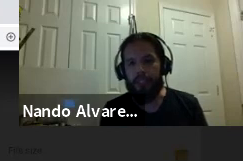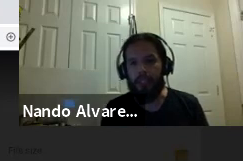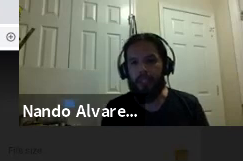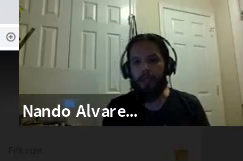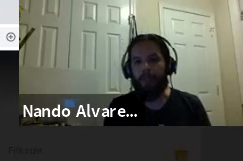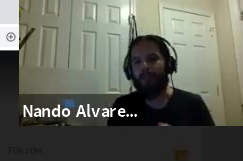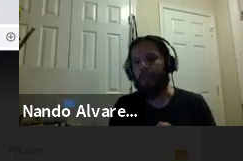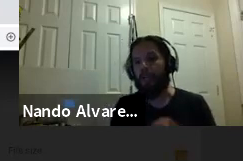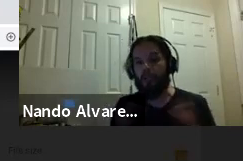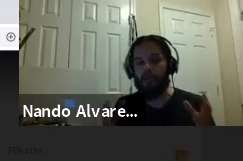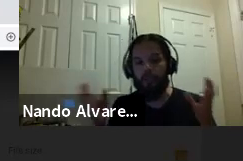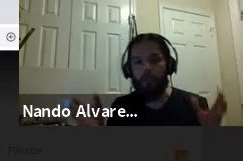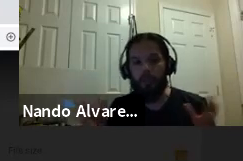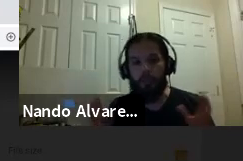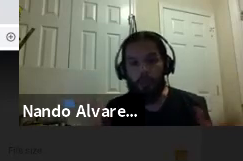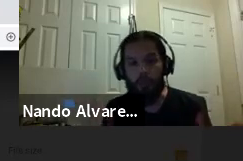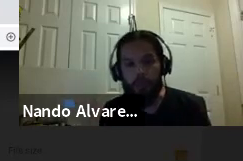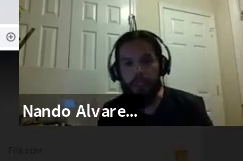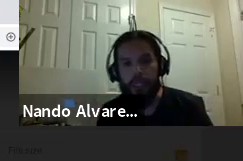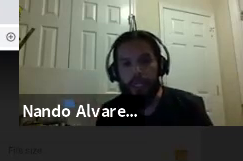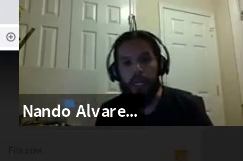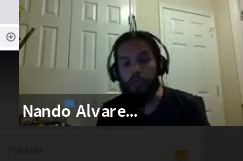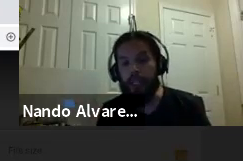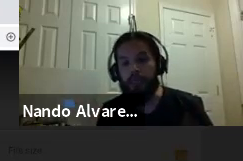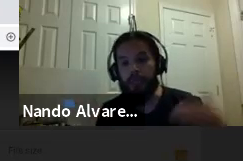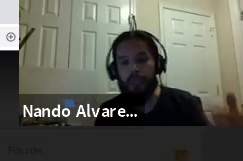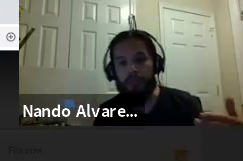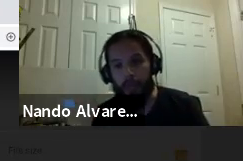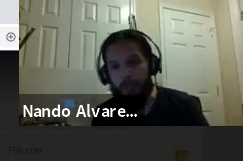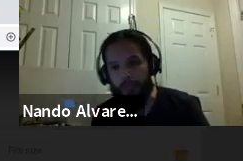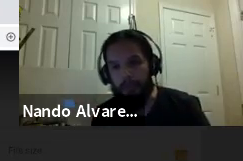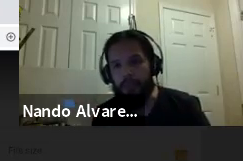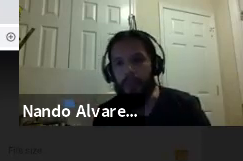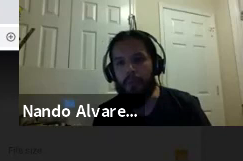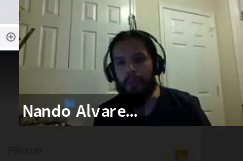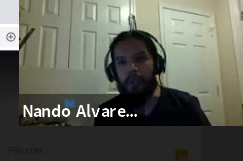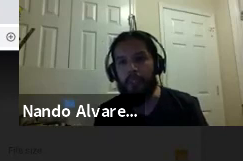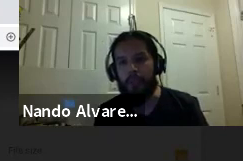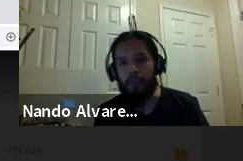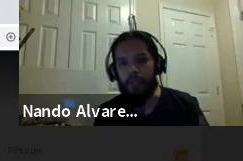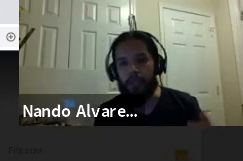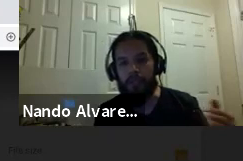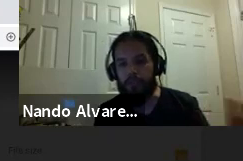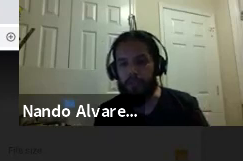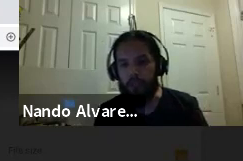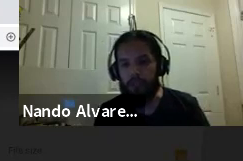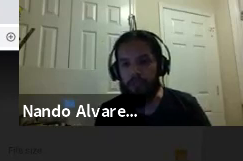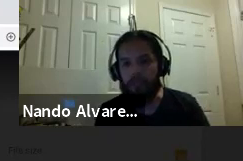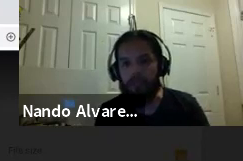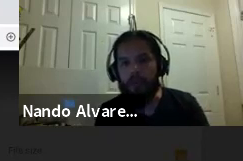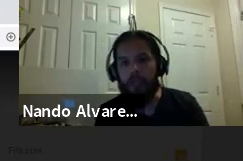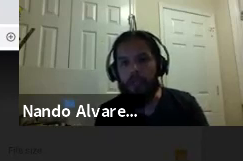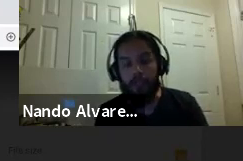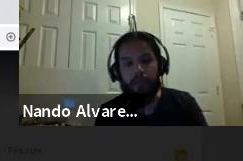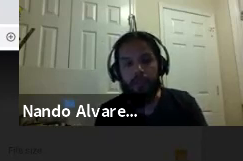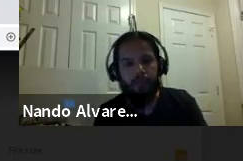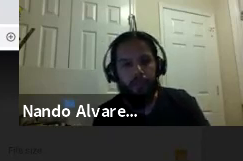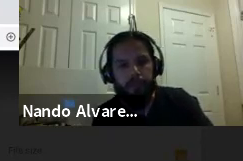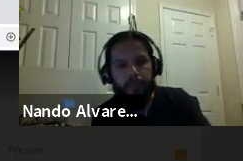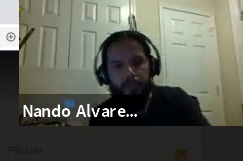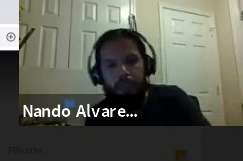this acoustic boards and we can print on top of them. So I'm partnering with another photographer from a